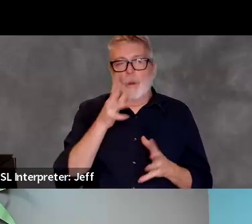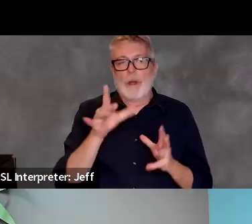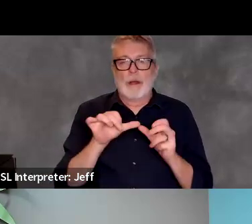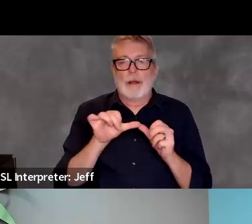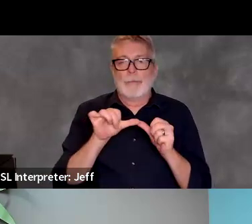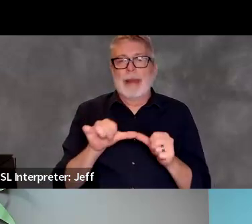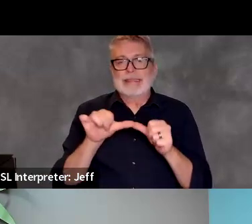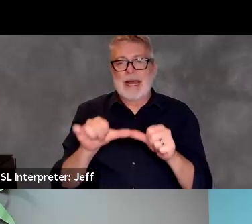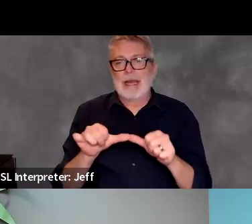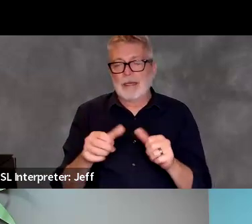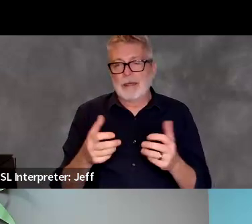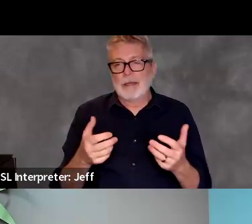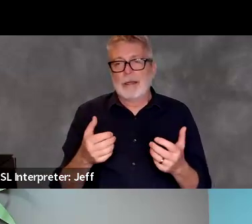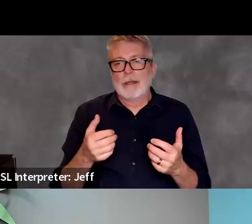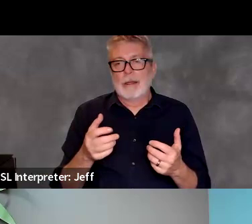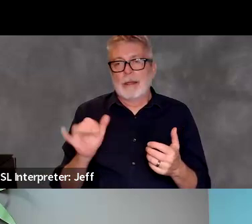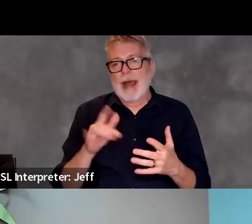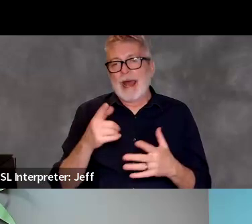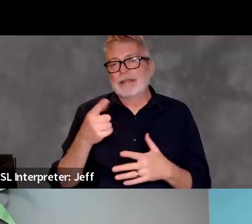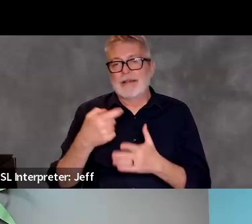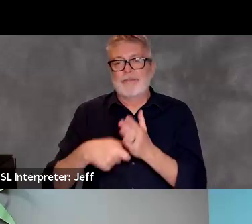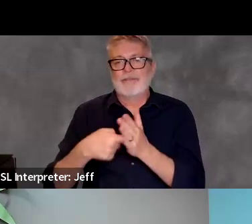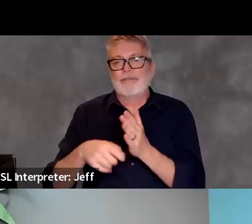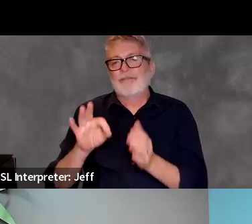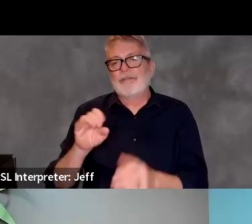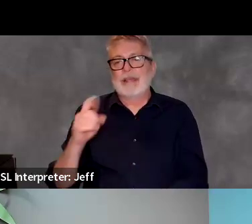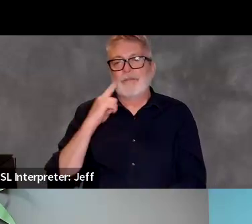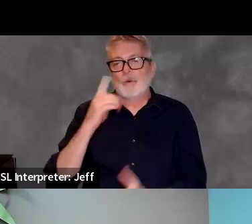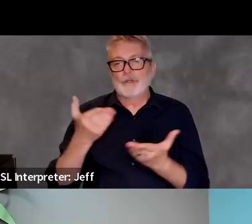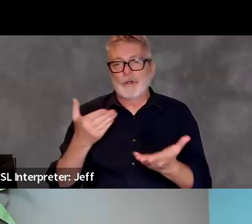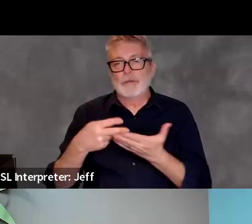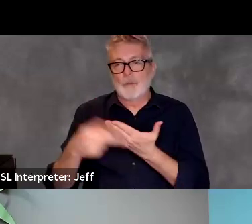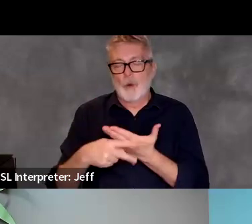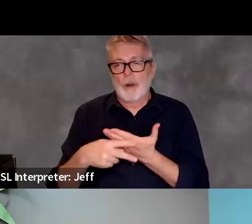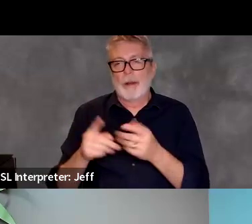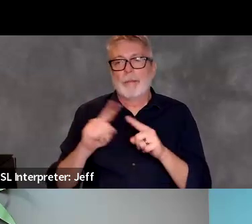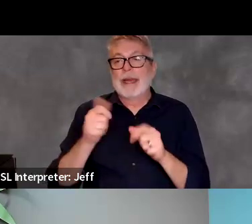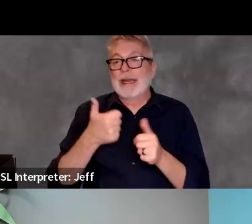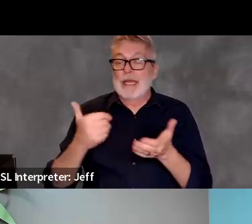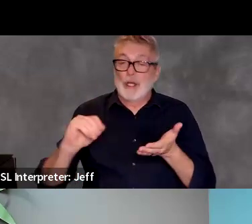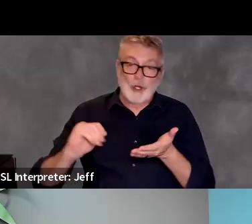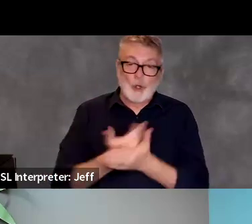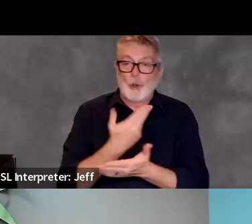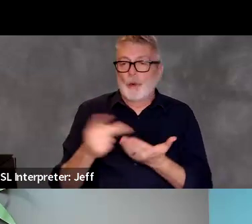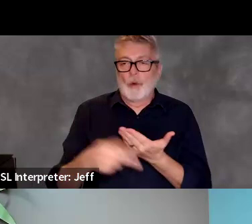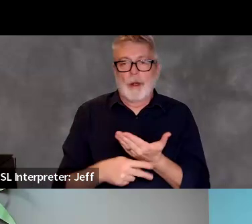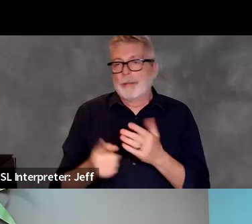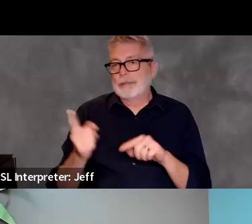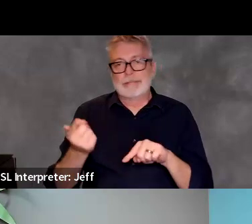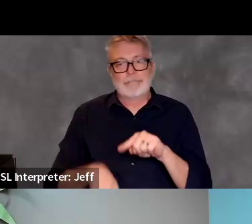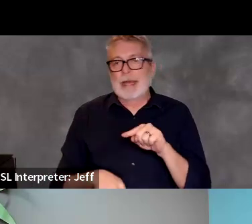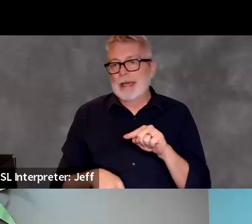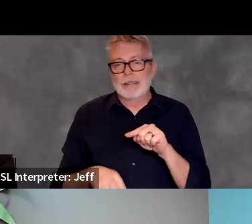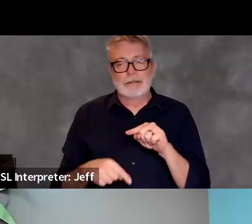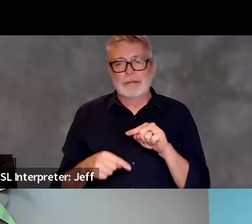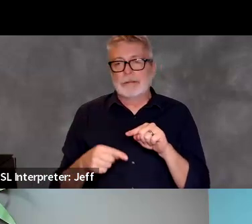maintain as a fee-for-service program, but any new fee-for-service programs could not